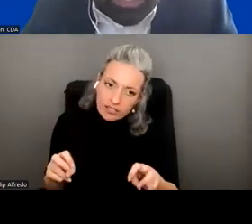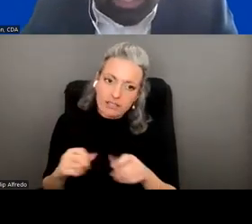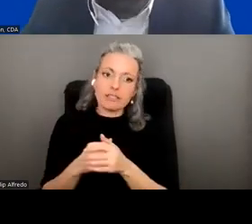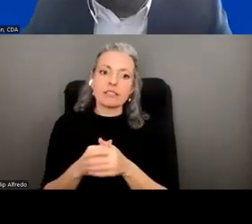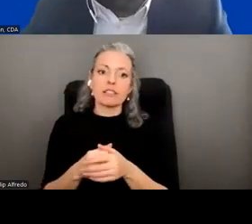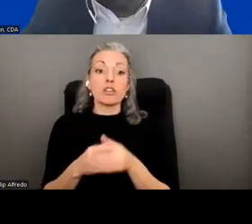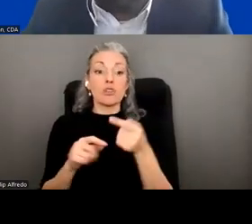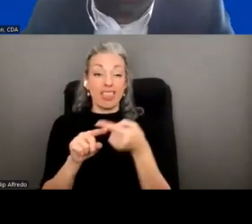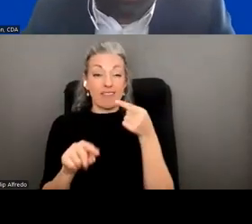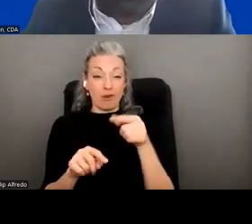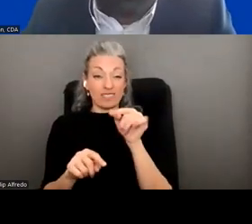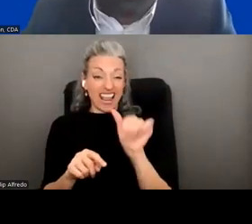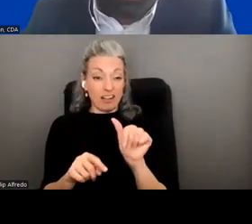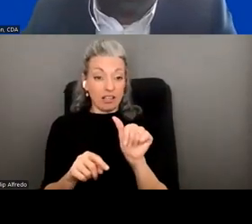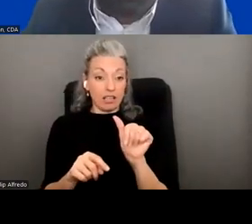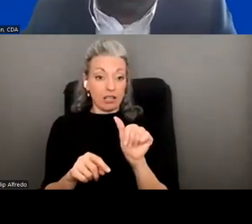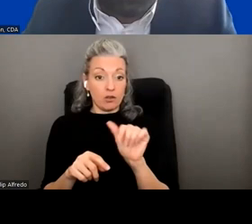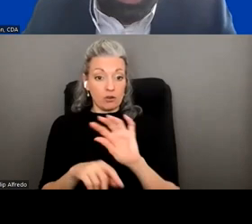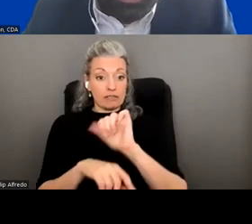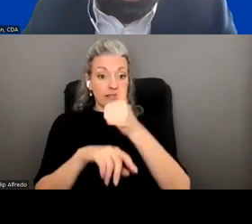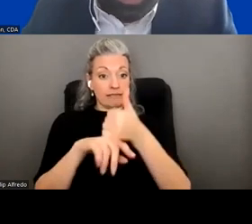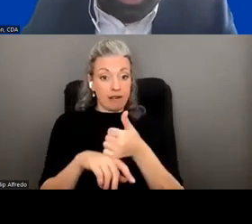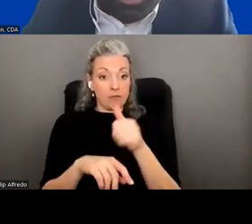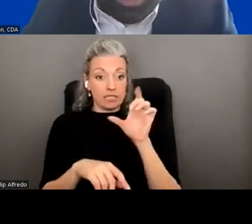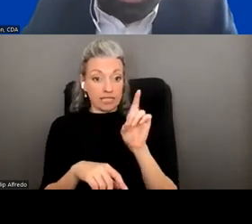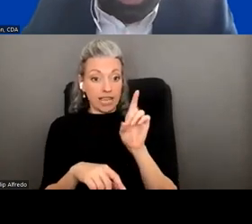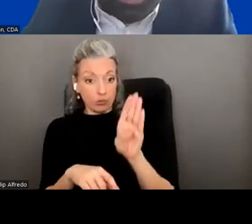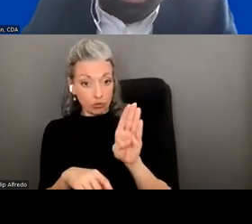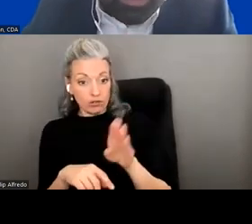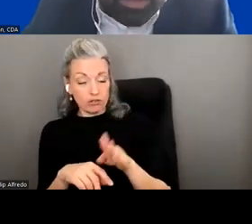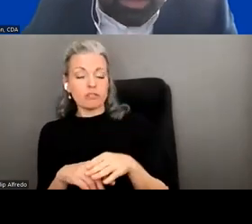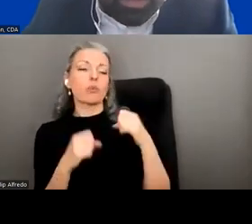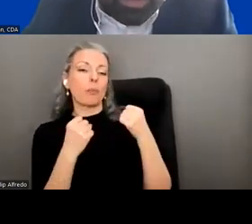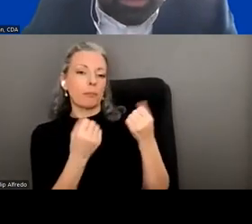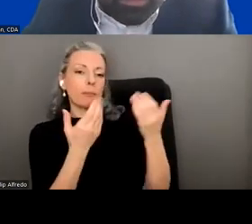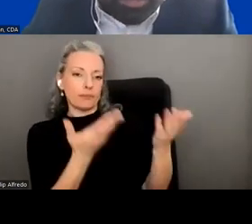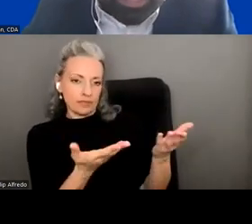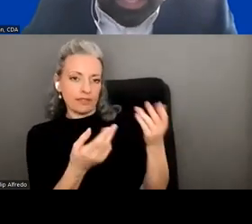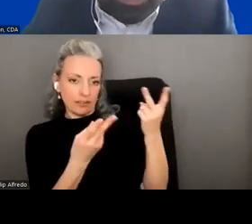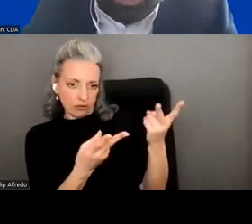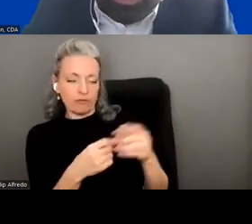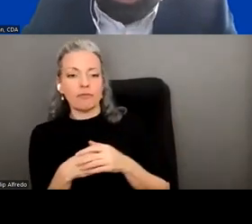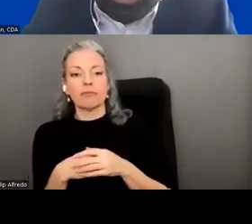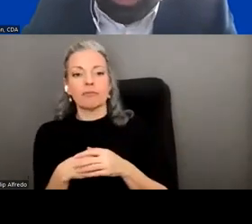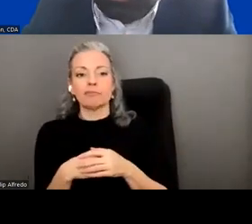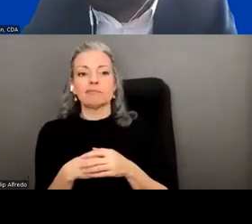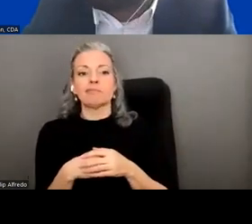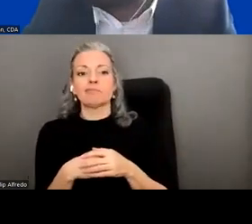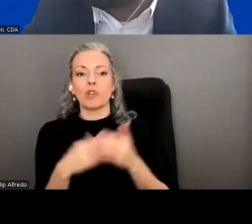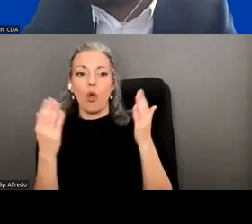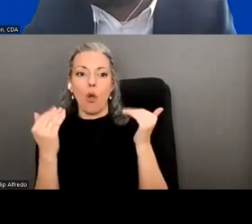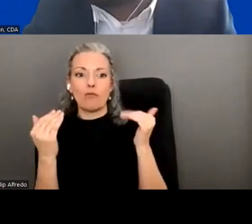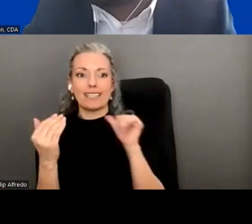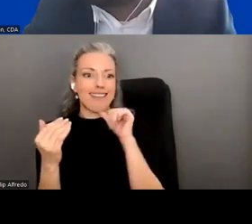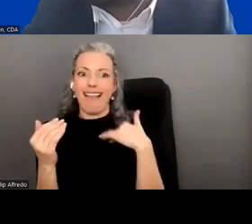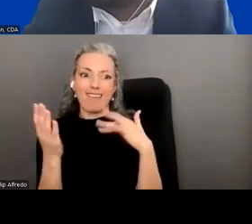into us. And with these data, we're able to create the following dashboard, which I'm going to pull up. So I'm going to pull up this dashboard. Hopefully there's no technical issues.